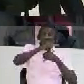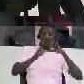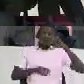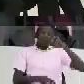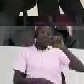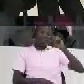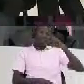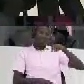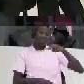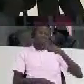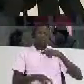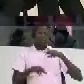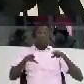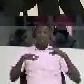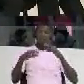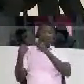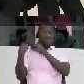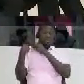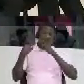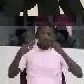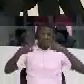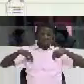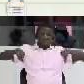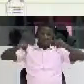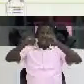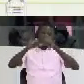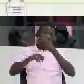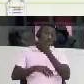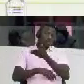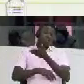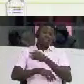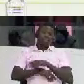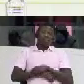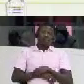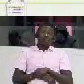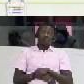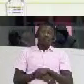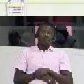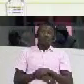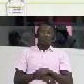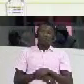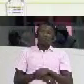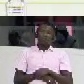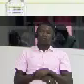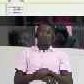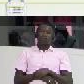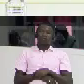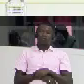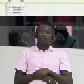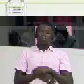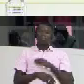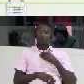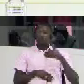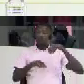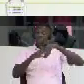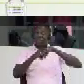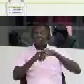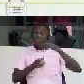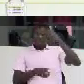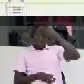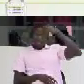Those that would be aware would usually be the junior RSMs who were responsible for those specific areas. But within headquarters